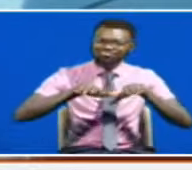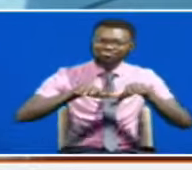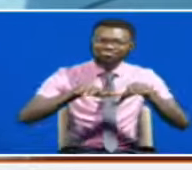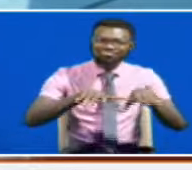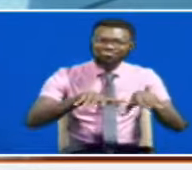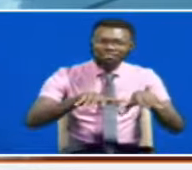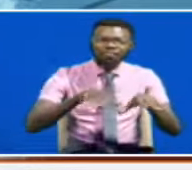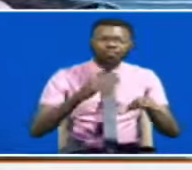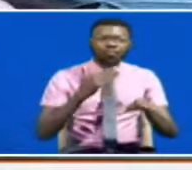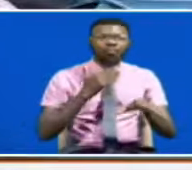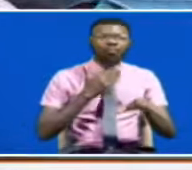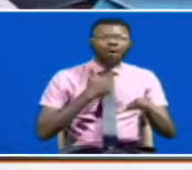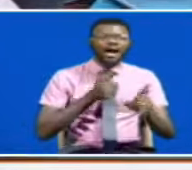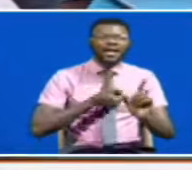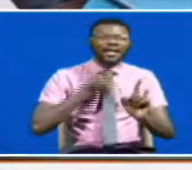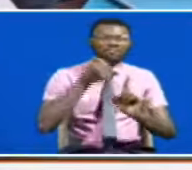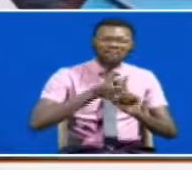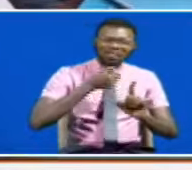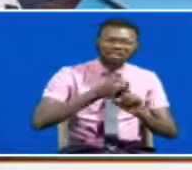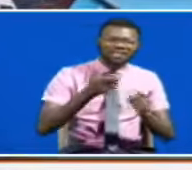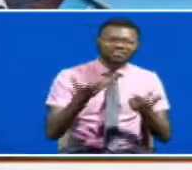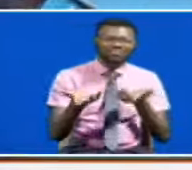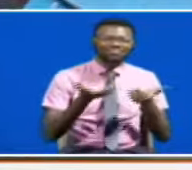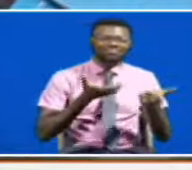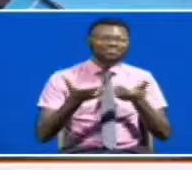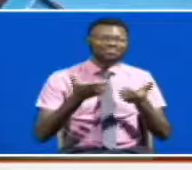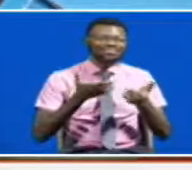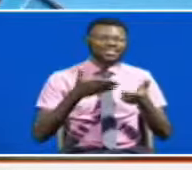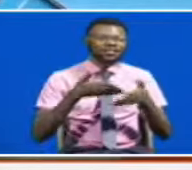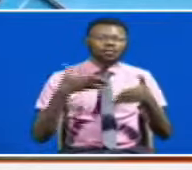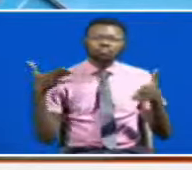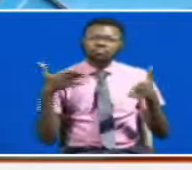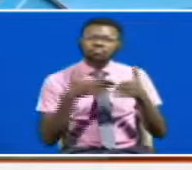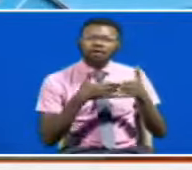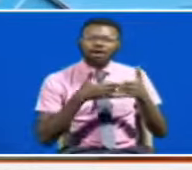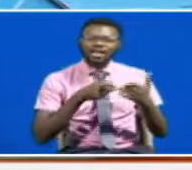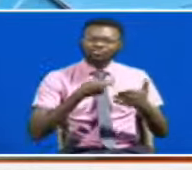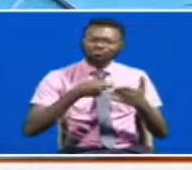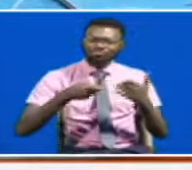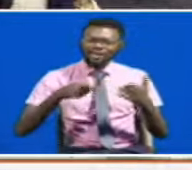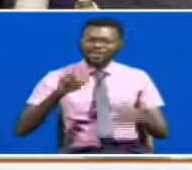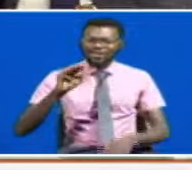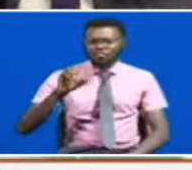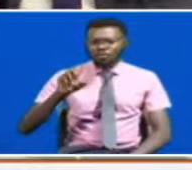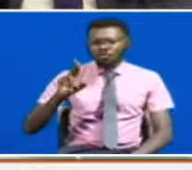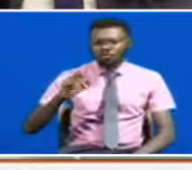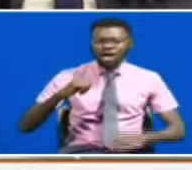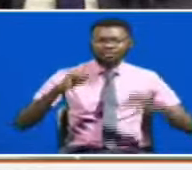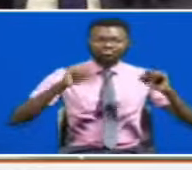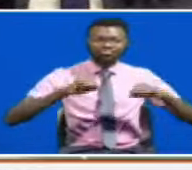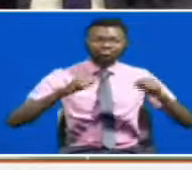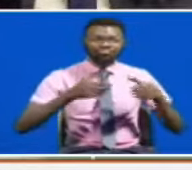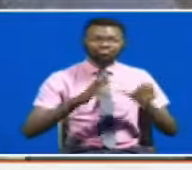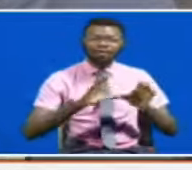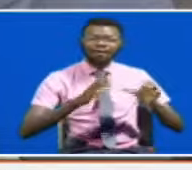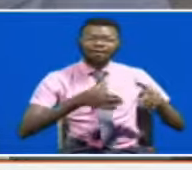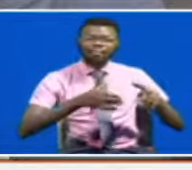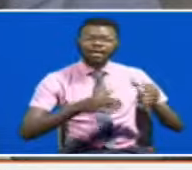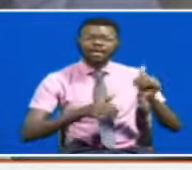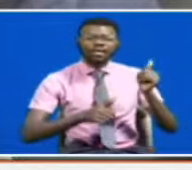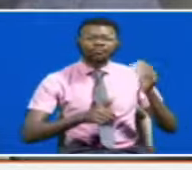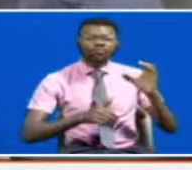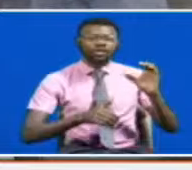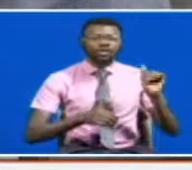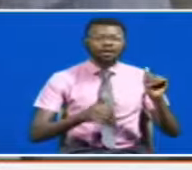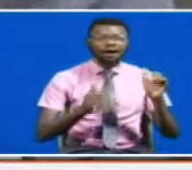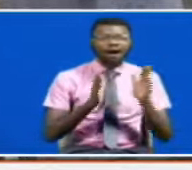fight against the trade. Speaking during the signing of a memorandum of understanding between Anti-Counterfeit Authority and